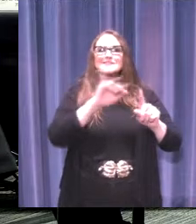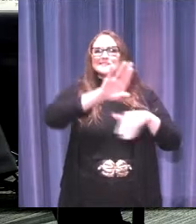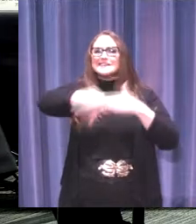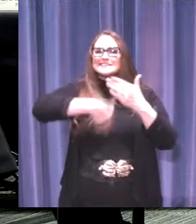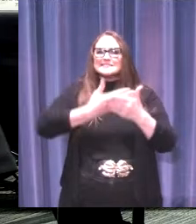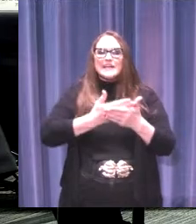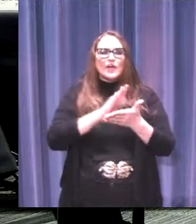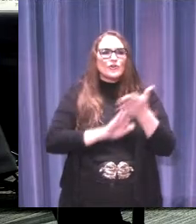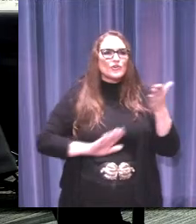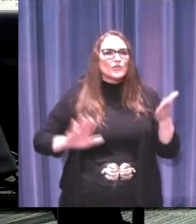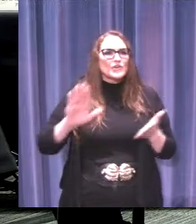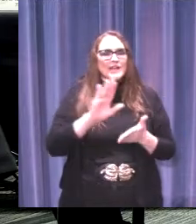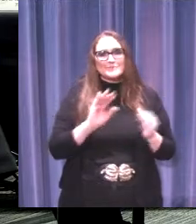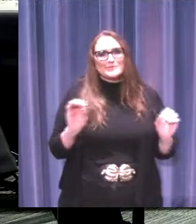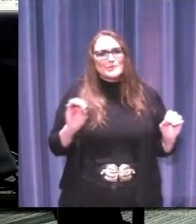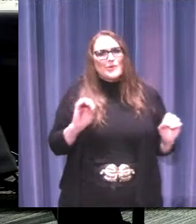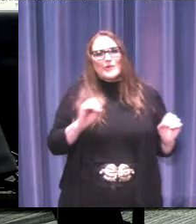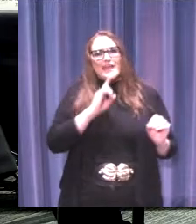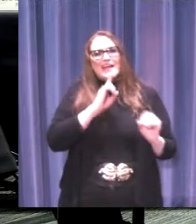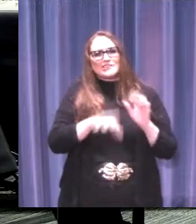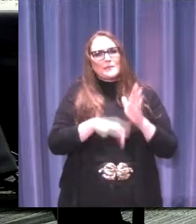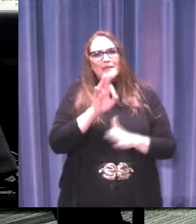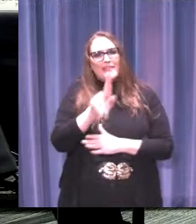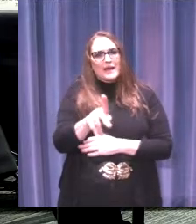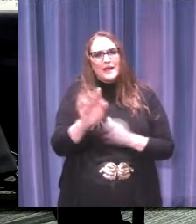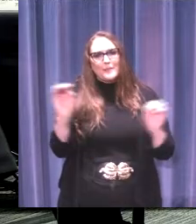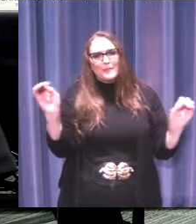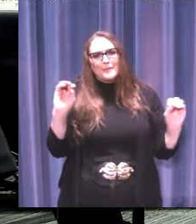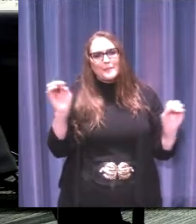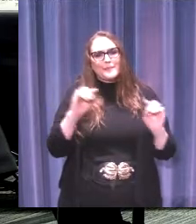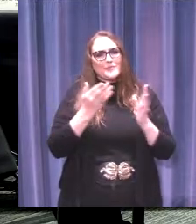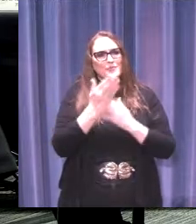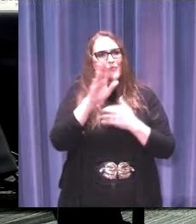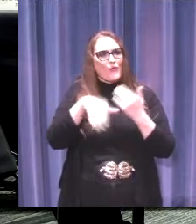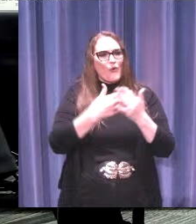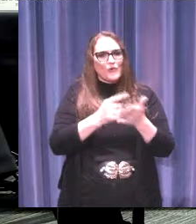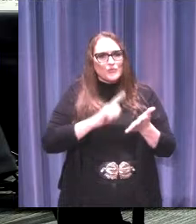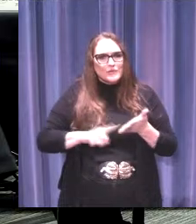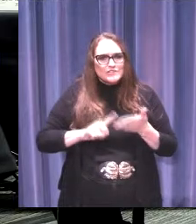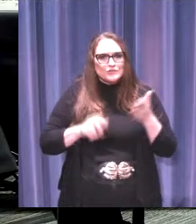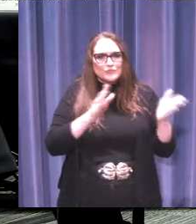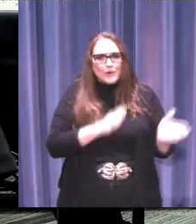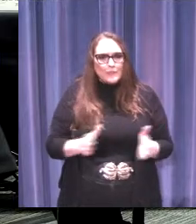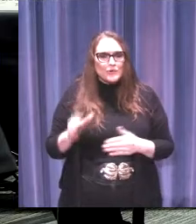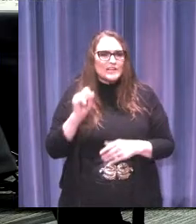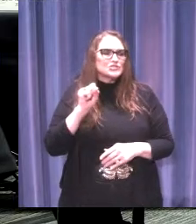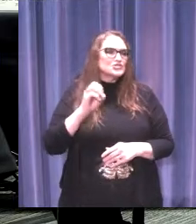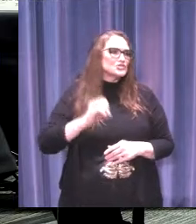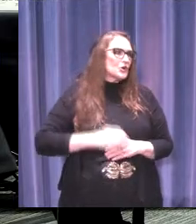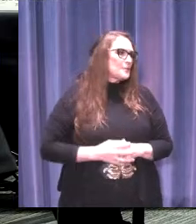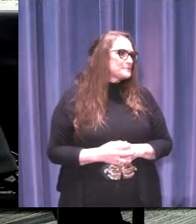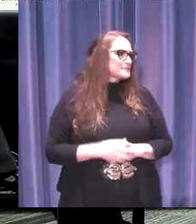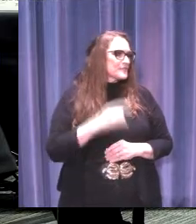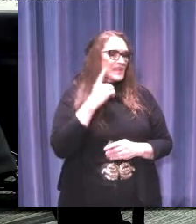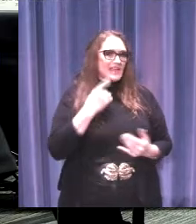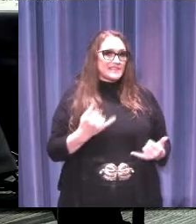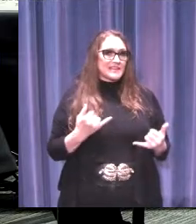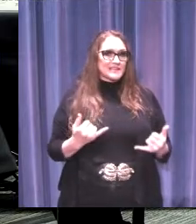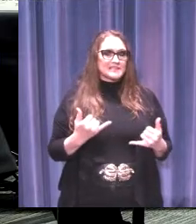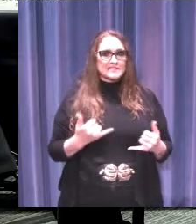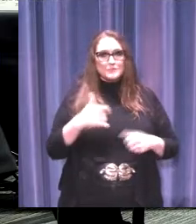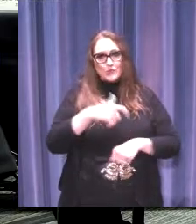college. No one had actually picked that up even throughout all their research and preparation. So, I think at this point in